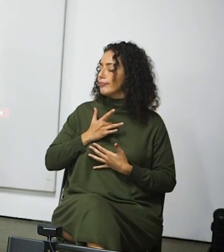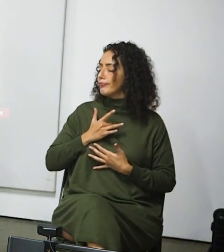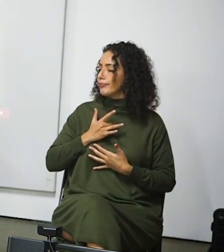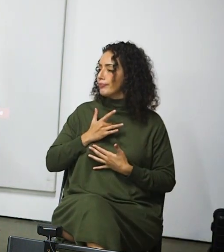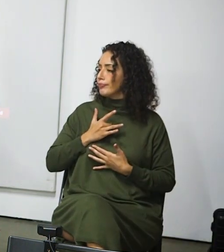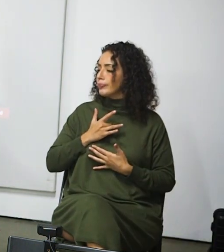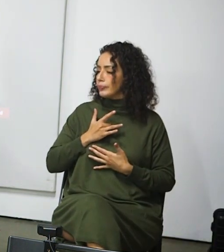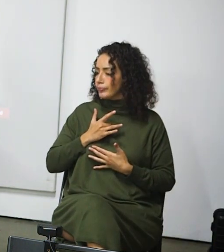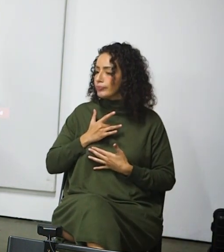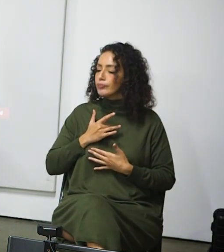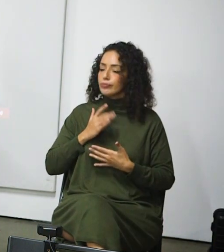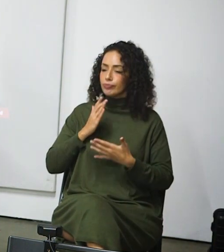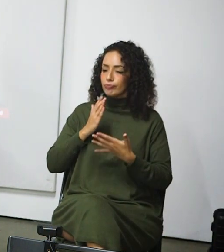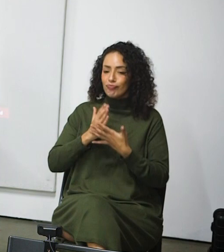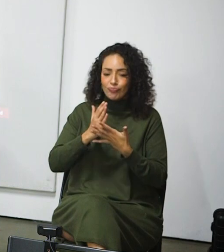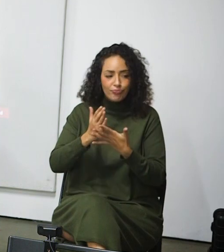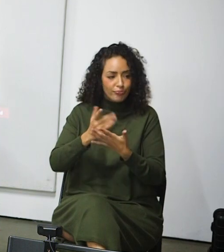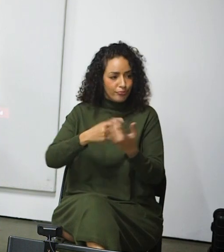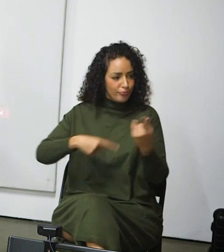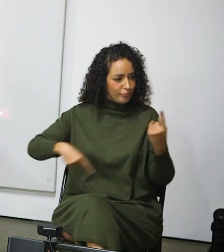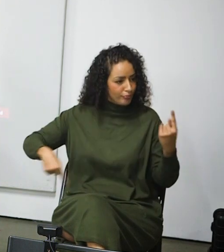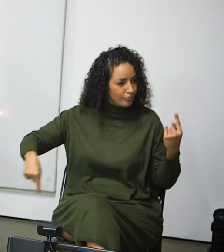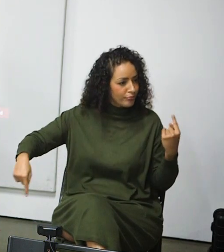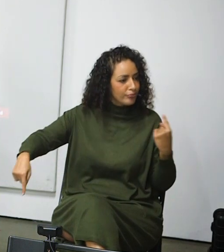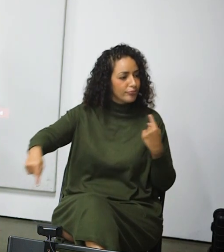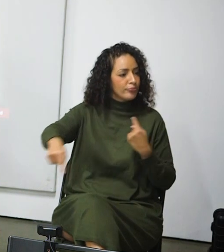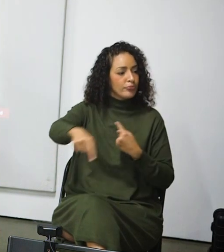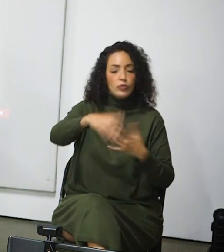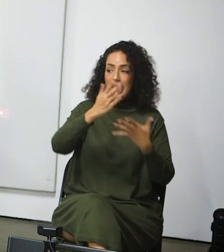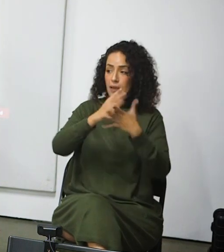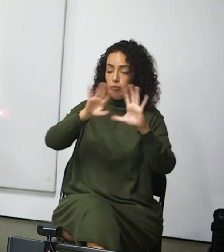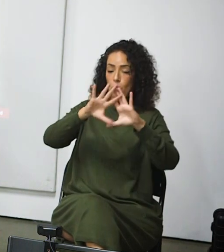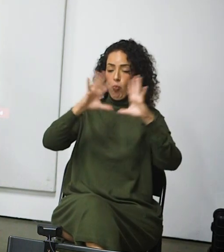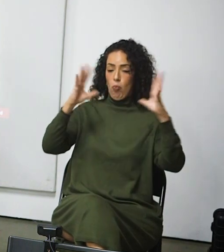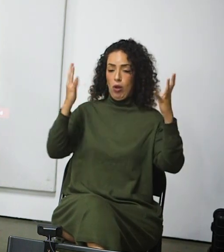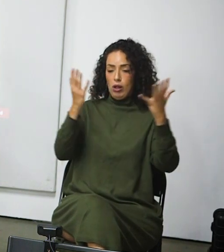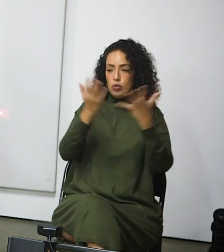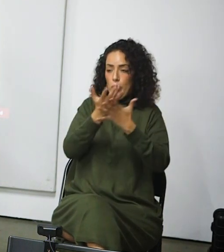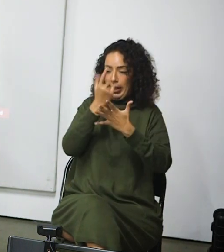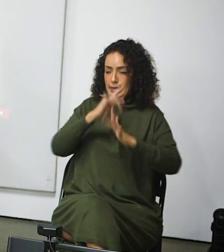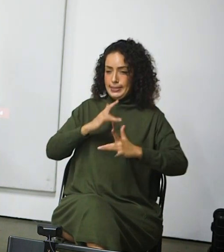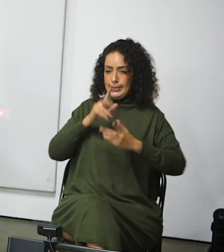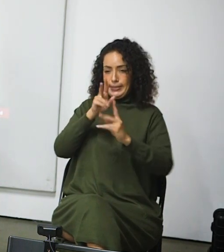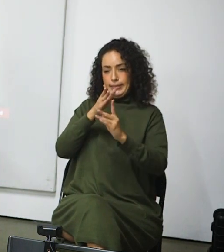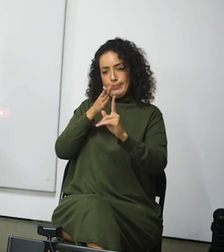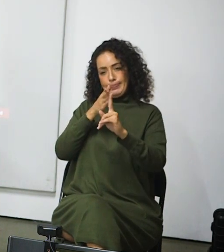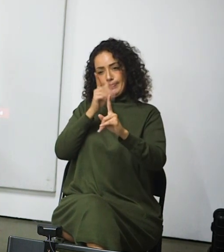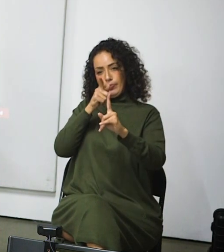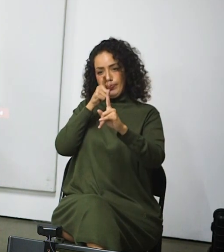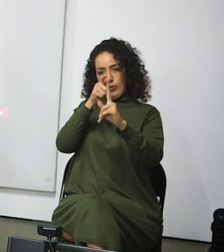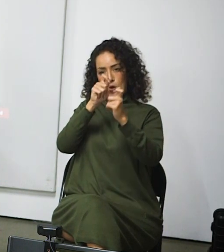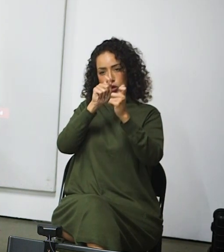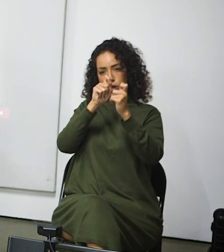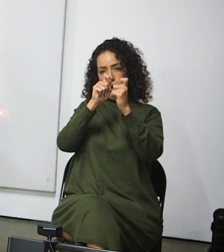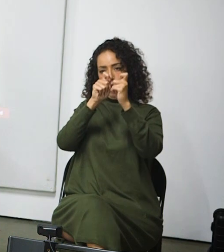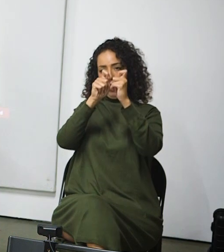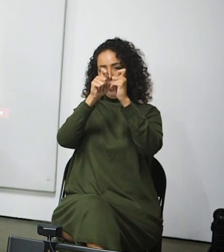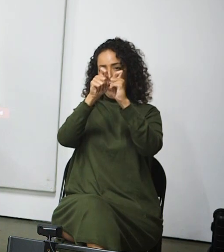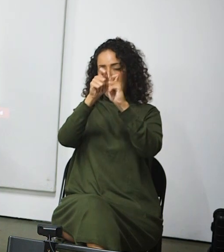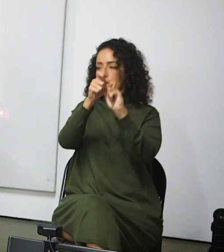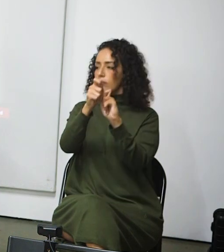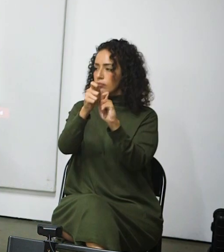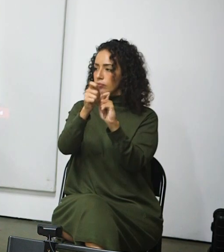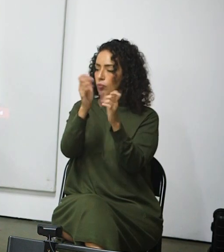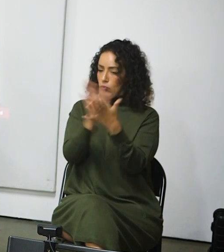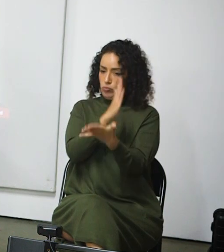During the Wall MOOC, we are kind of at a bit of a turning point where I'm trying to find ways to make our work